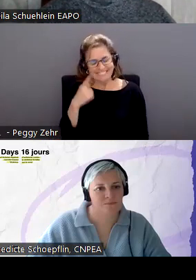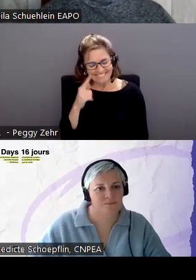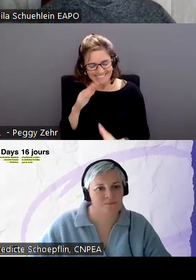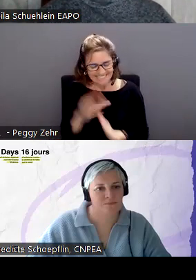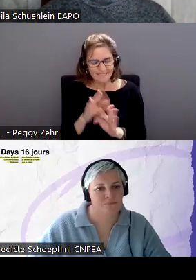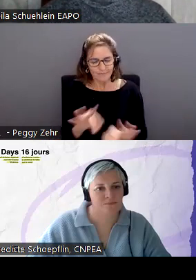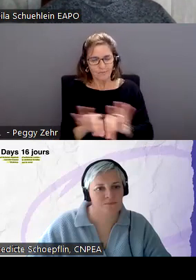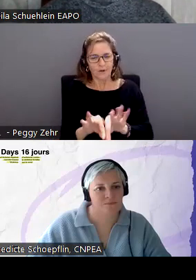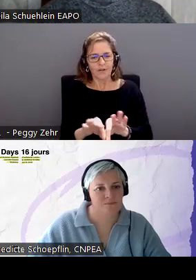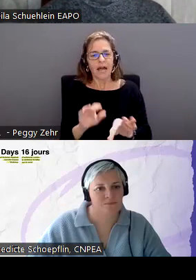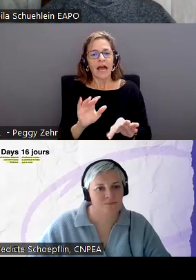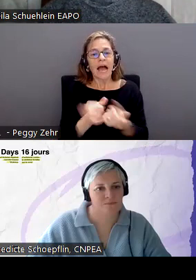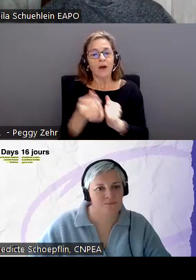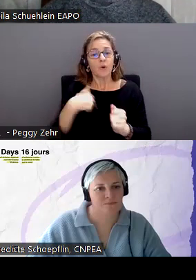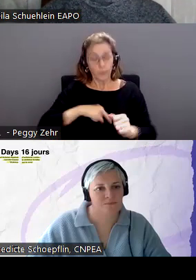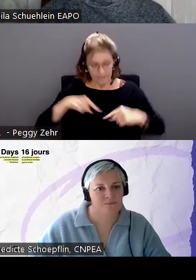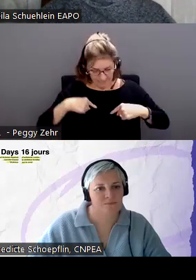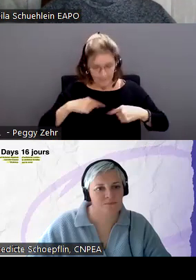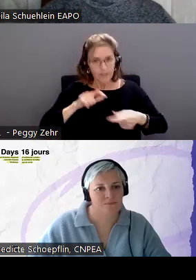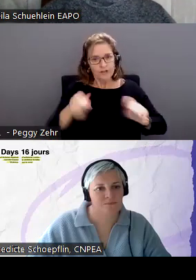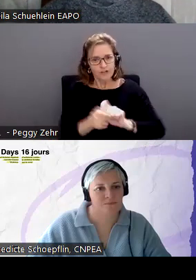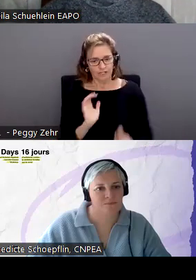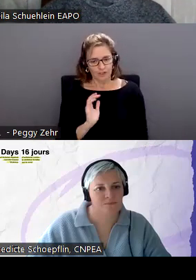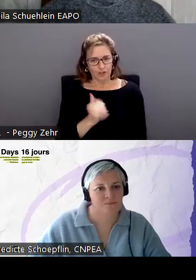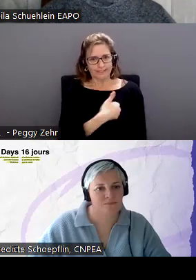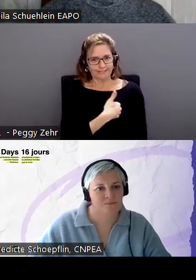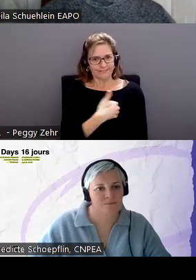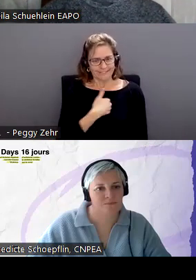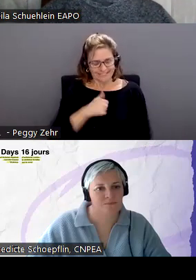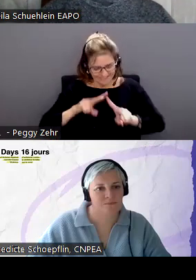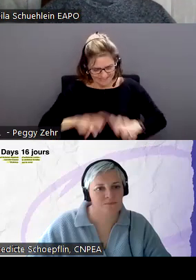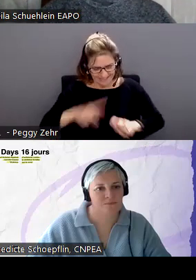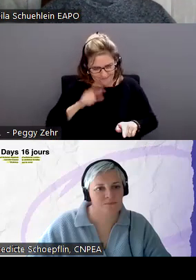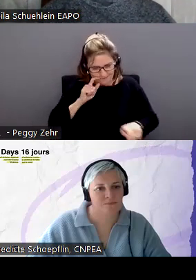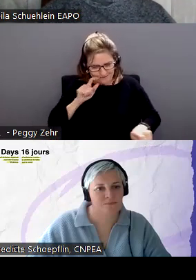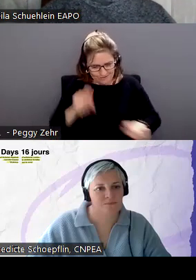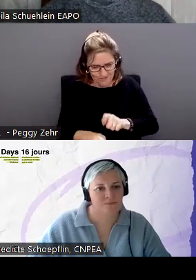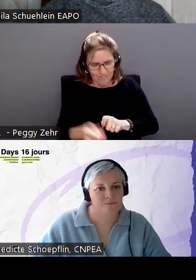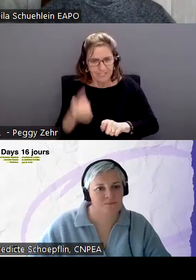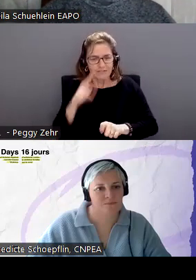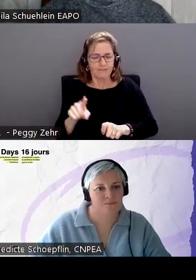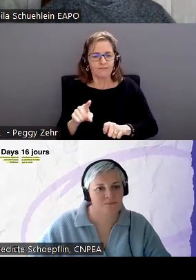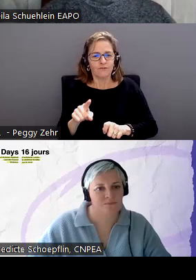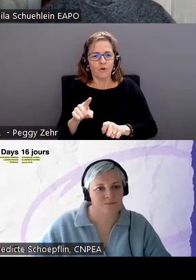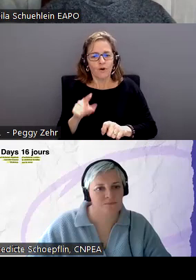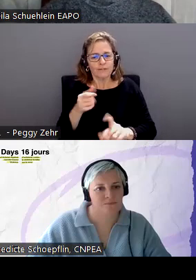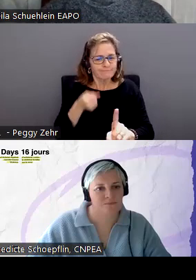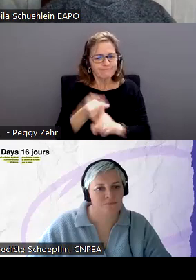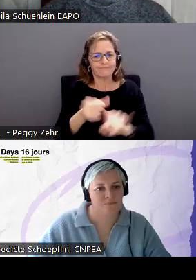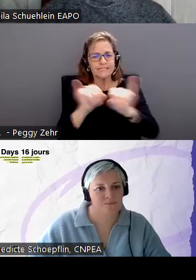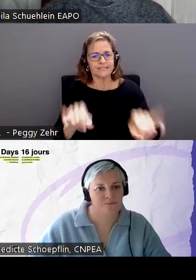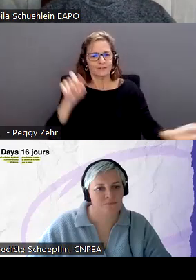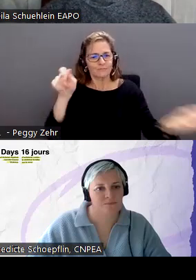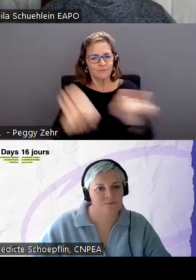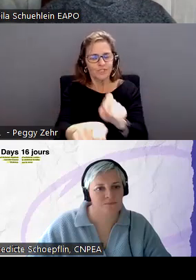we change ourselves to become part of the solution? How do we envision ourselves as world builders, as creating